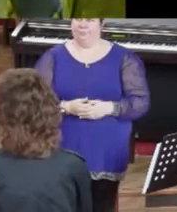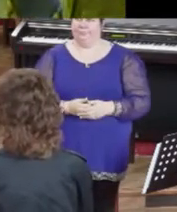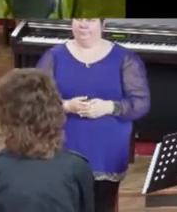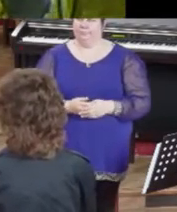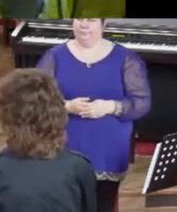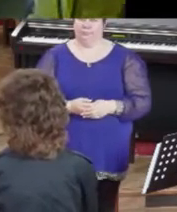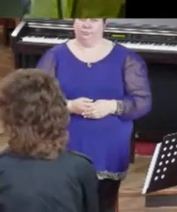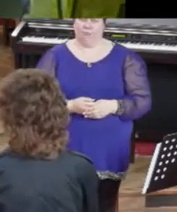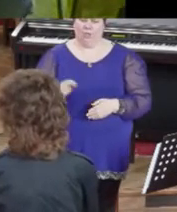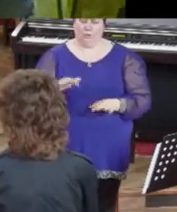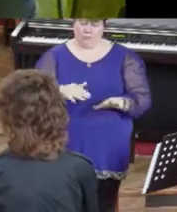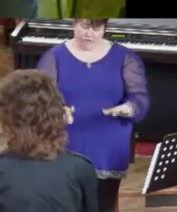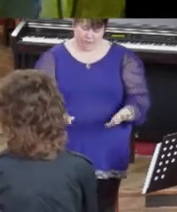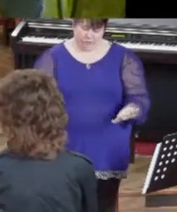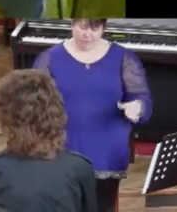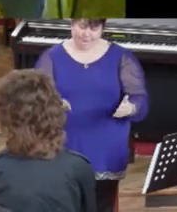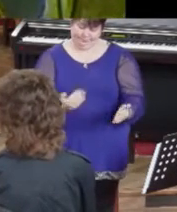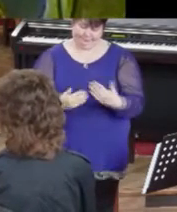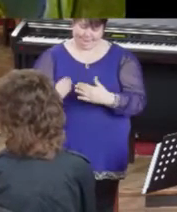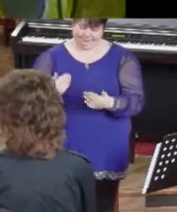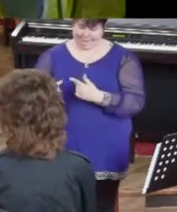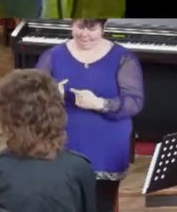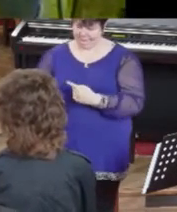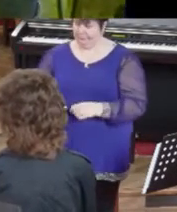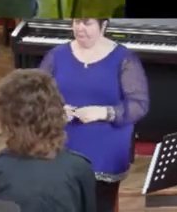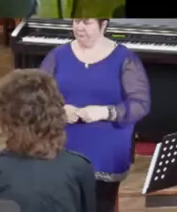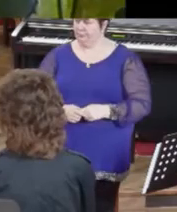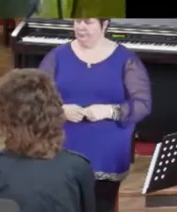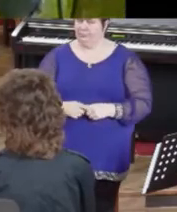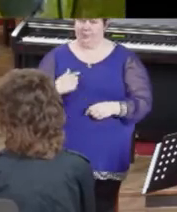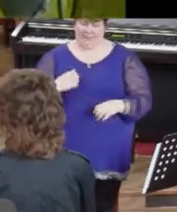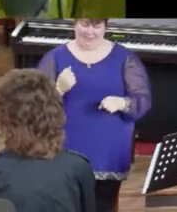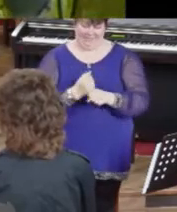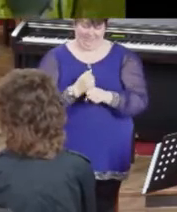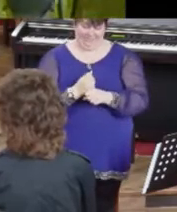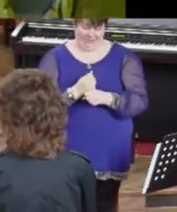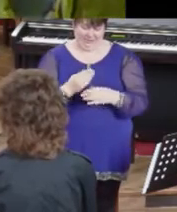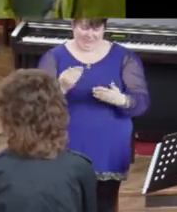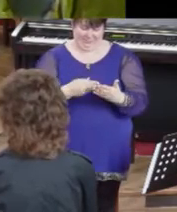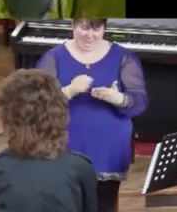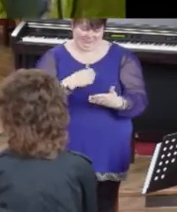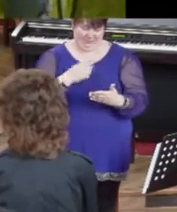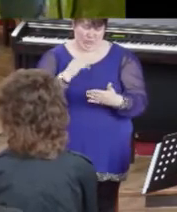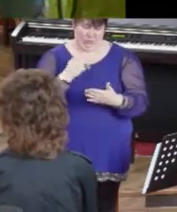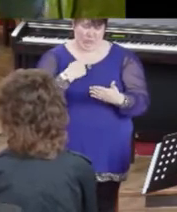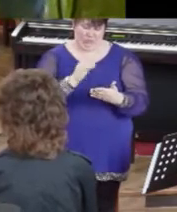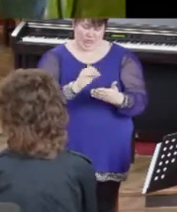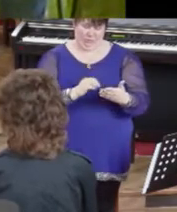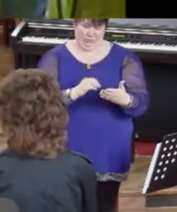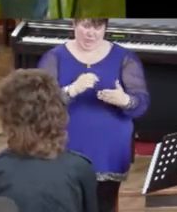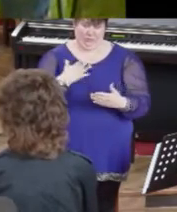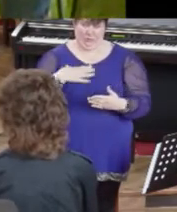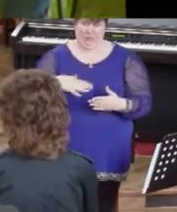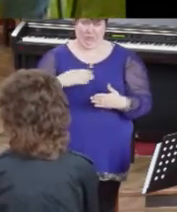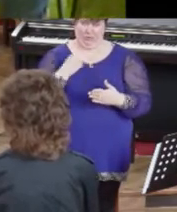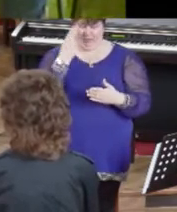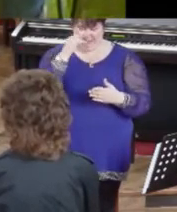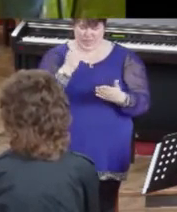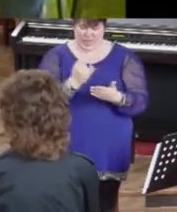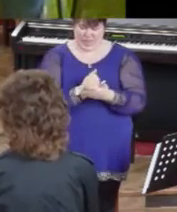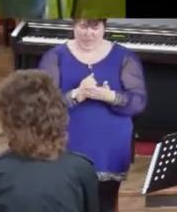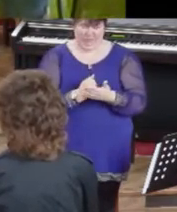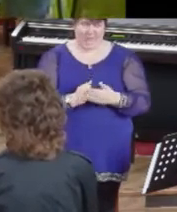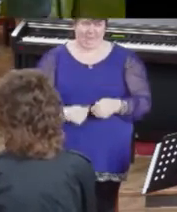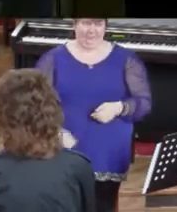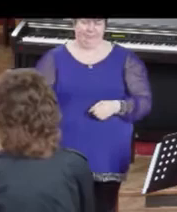Up you come, all of you. And I'll try and sort out my notes so that I don't get their names wrong, eh? Okay, Brodie,